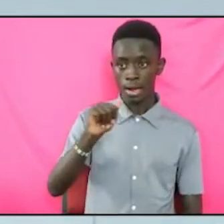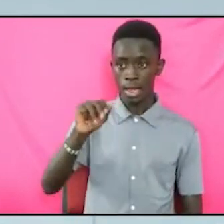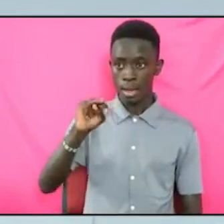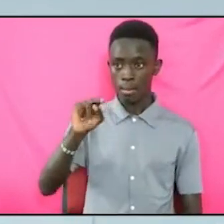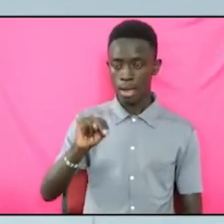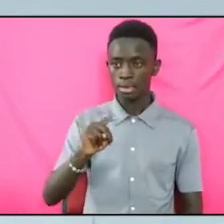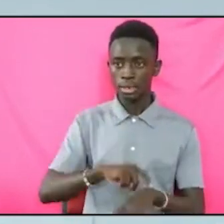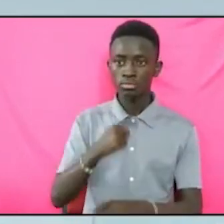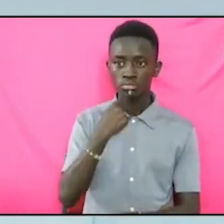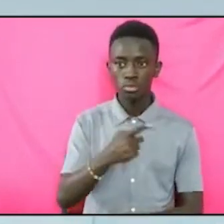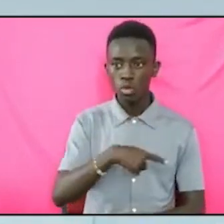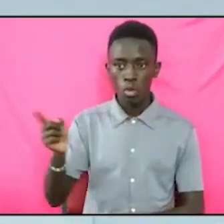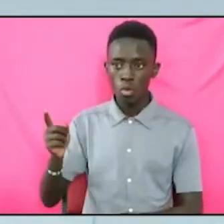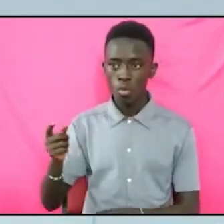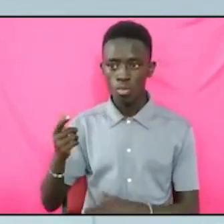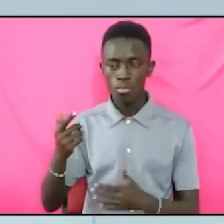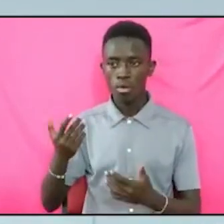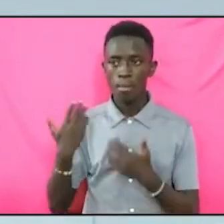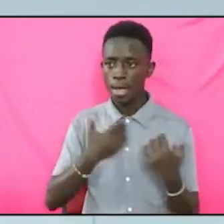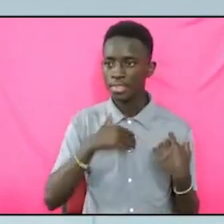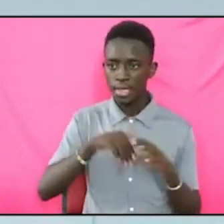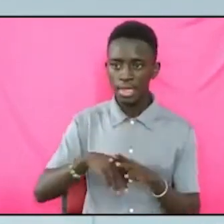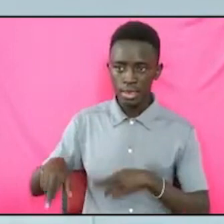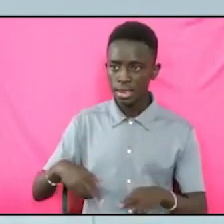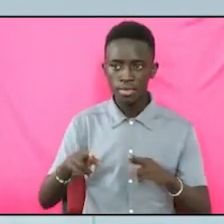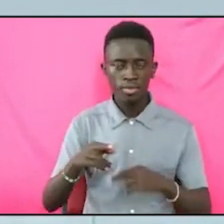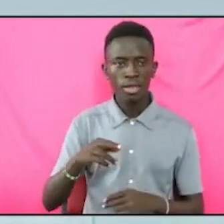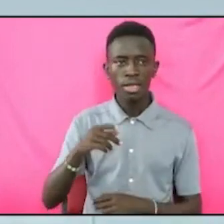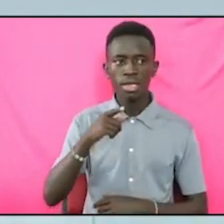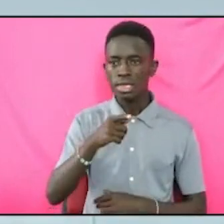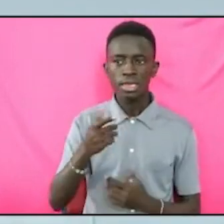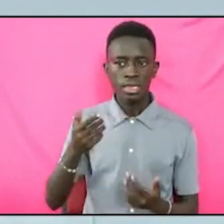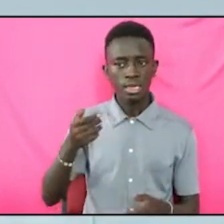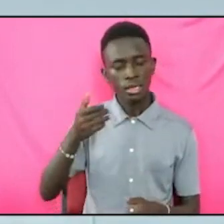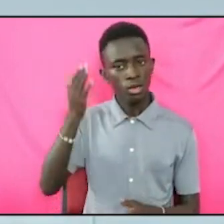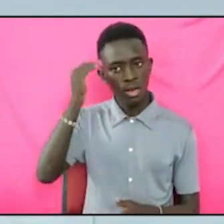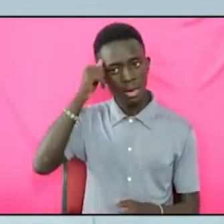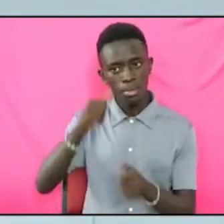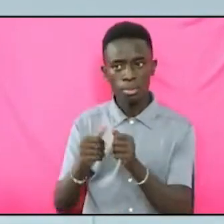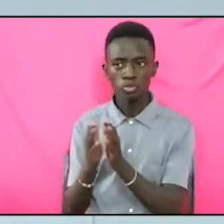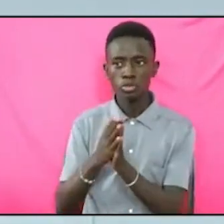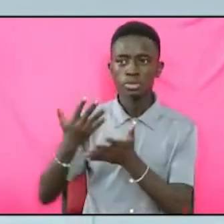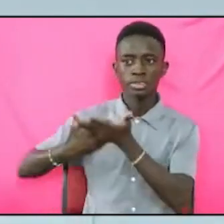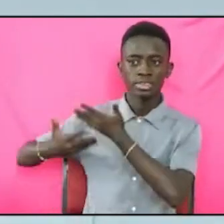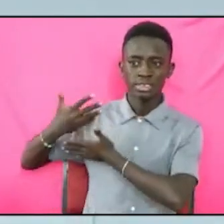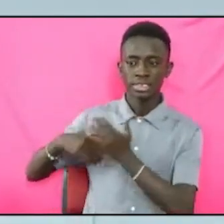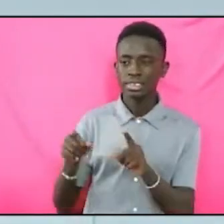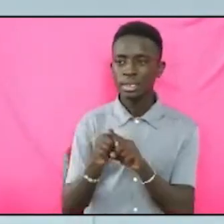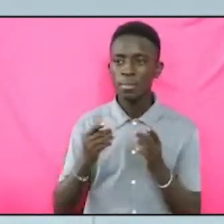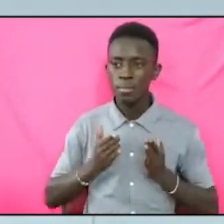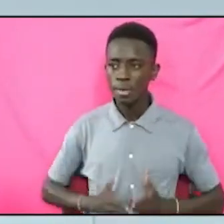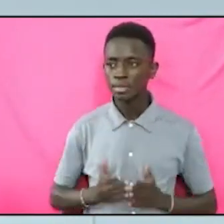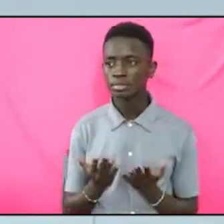river, that gave him some bit of upsets. It is like somebody from